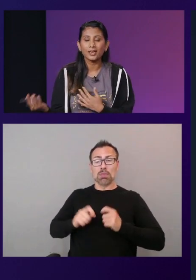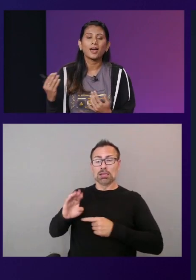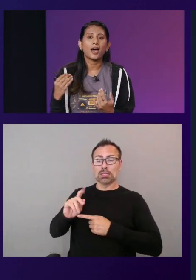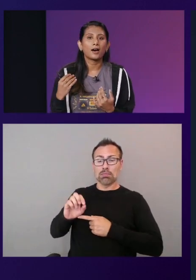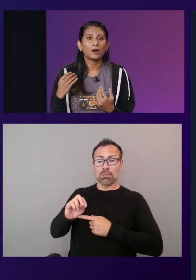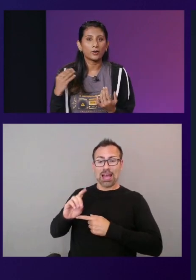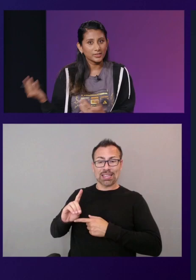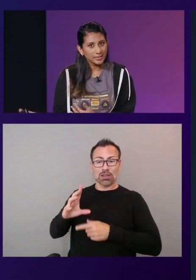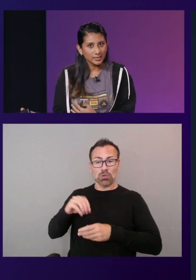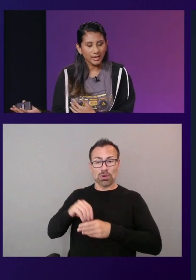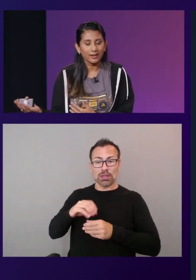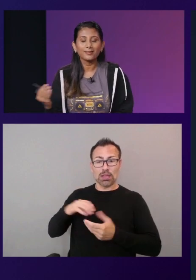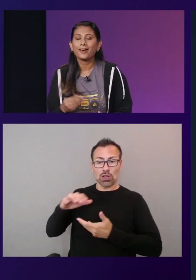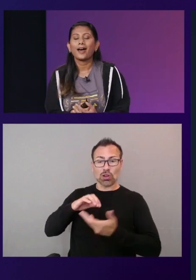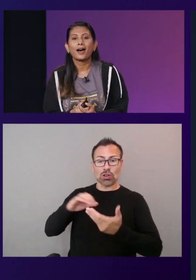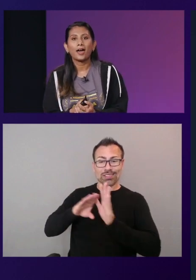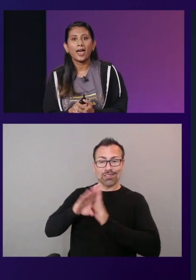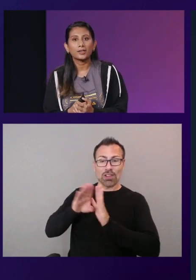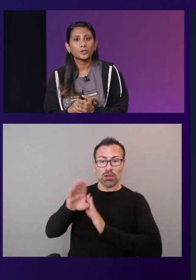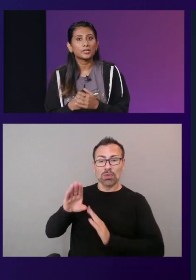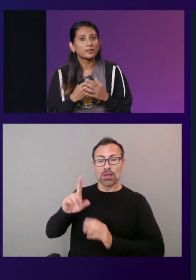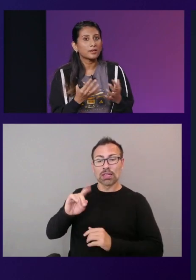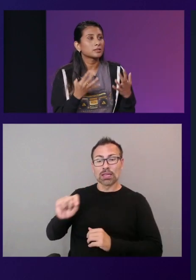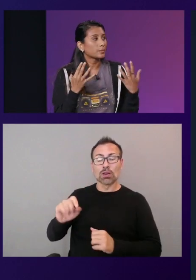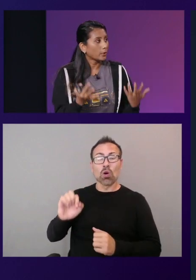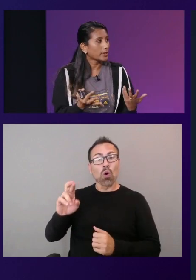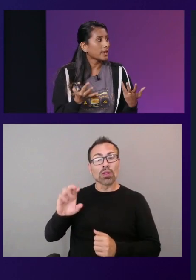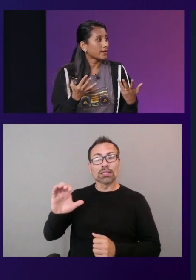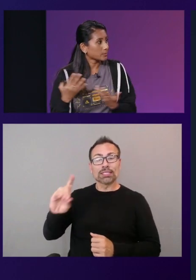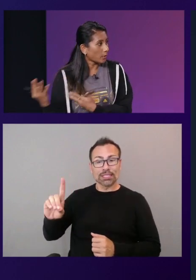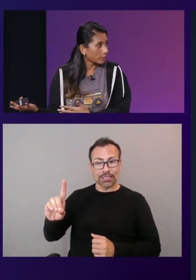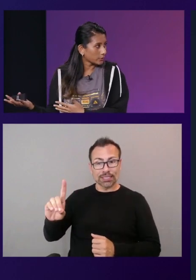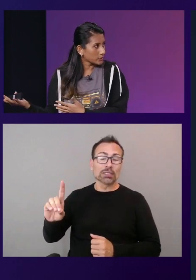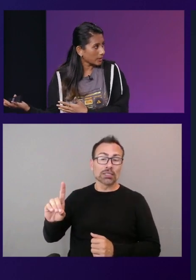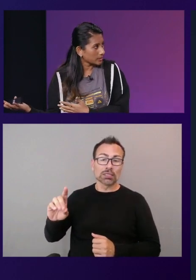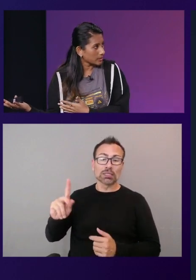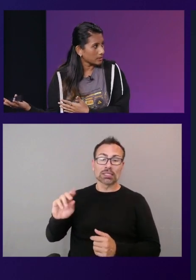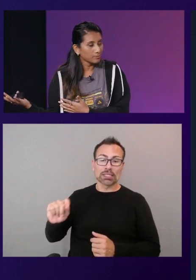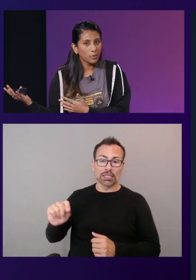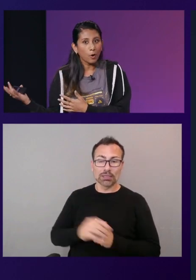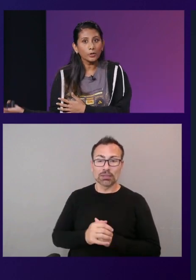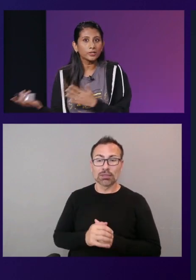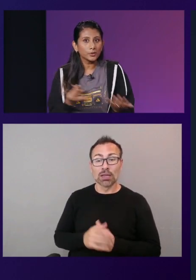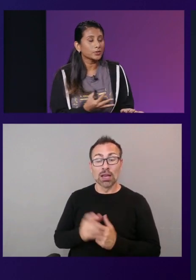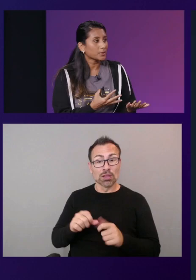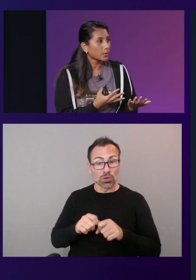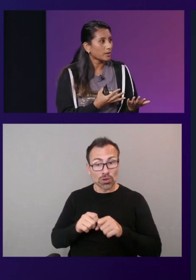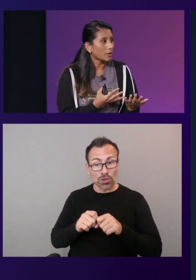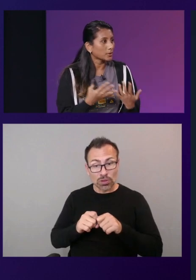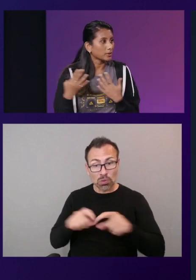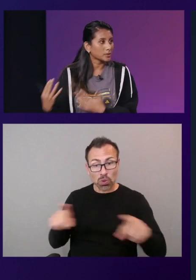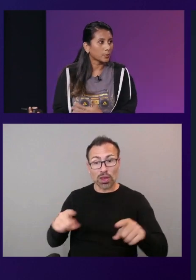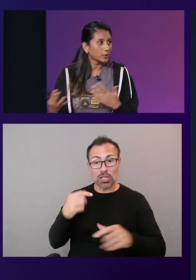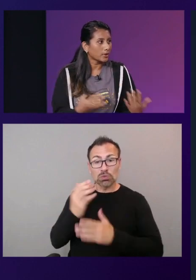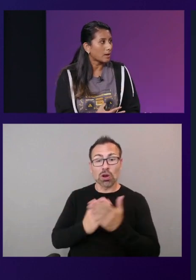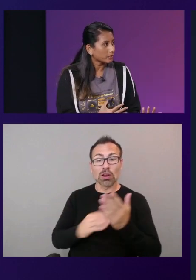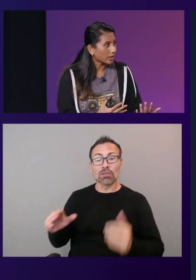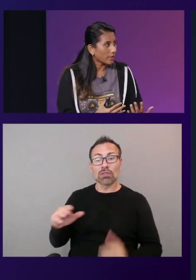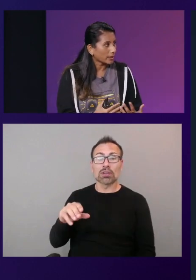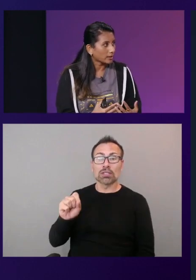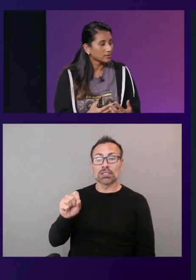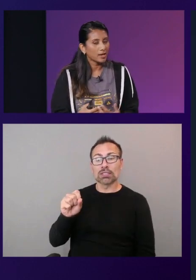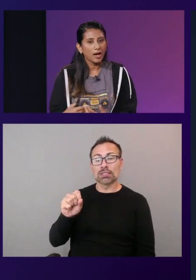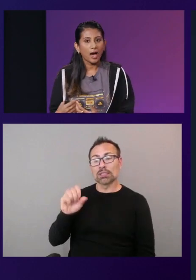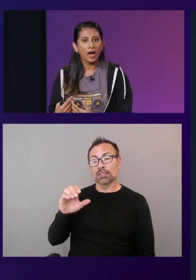Kit or the CDK, and you can then deploy that as part of your CI/CD. Or you can go the other way around. You can export your